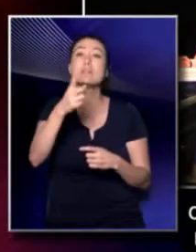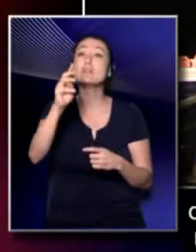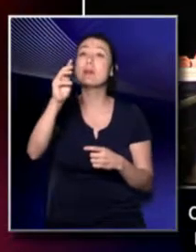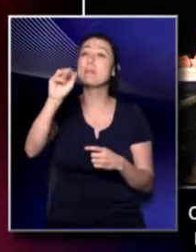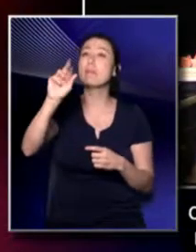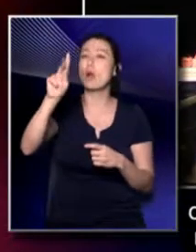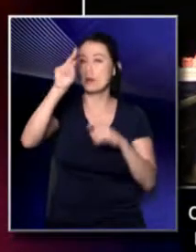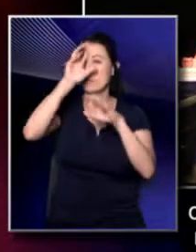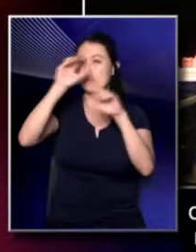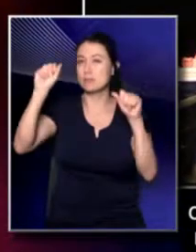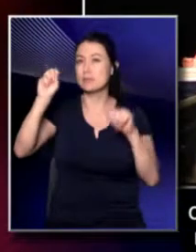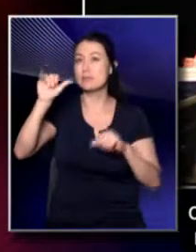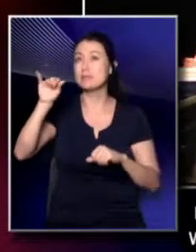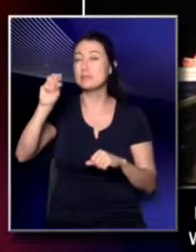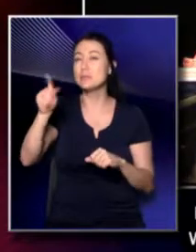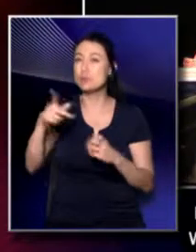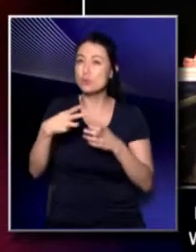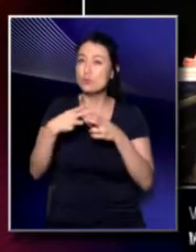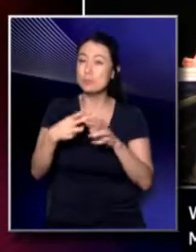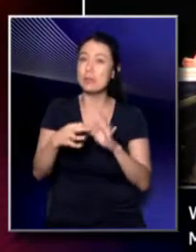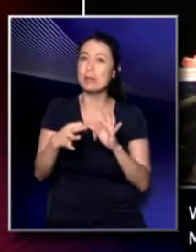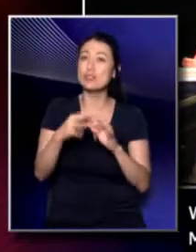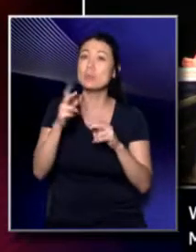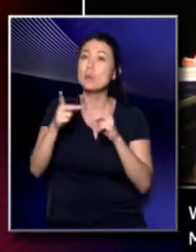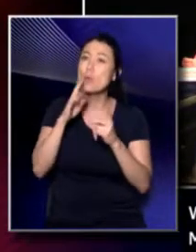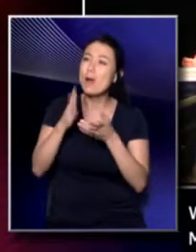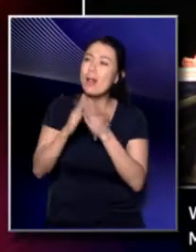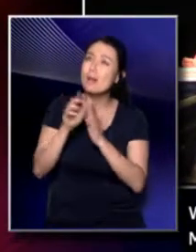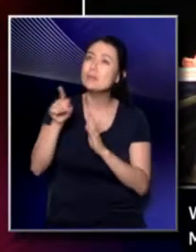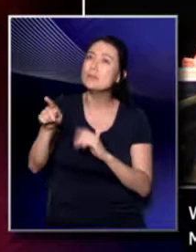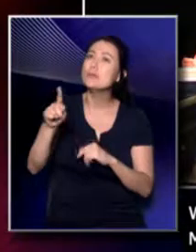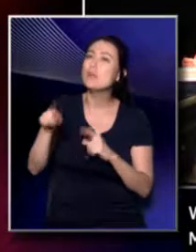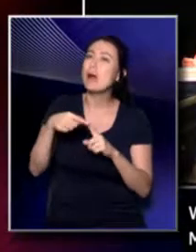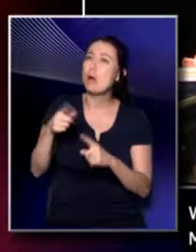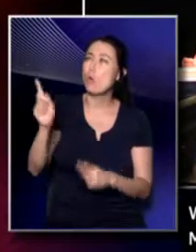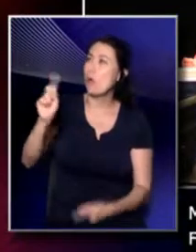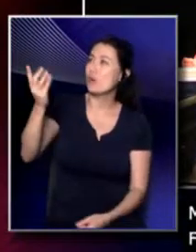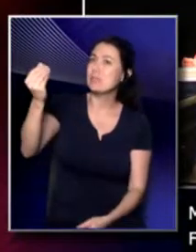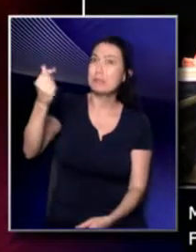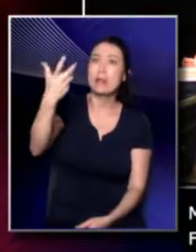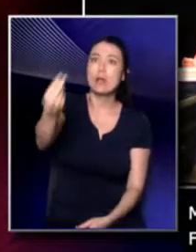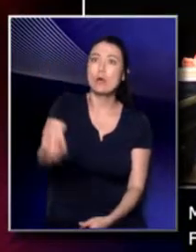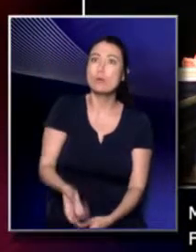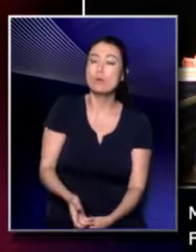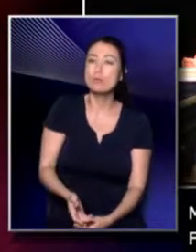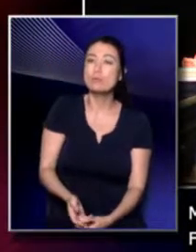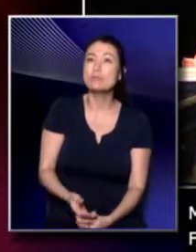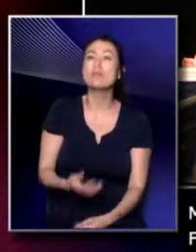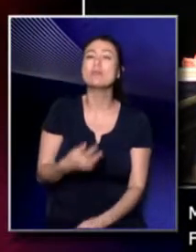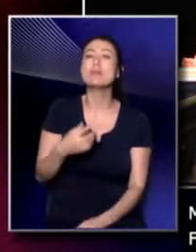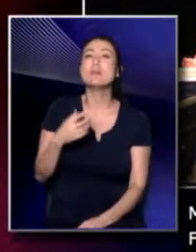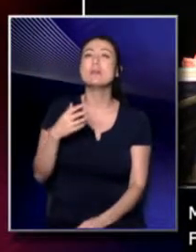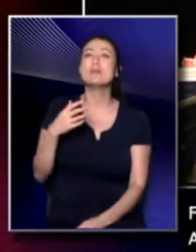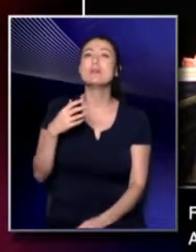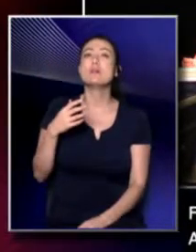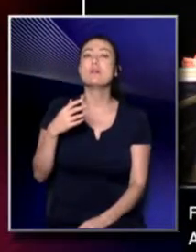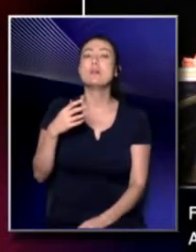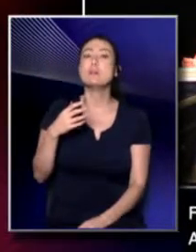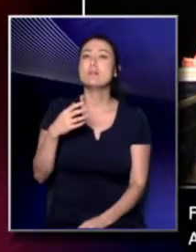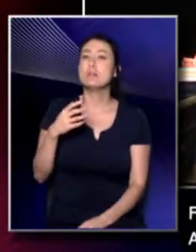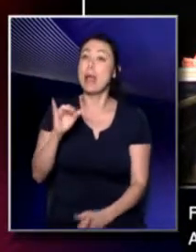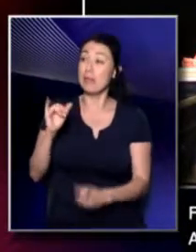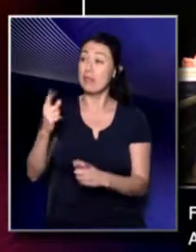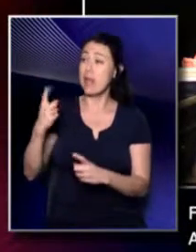that people will ask you about where does the money go, and as they do with